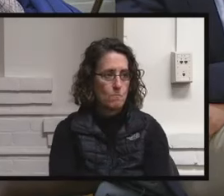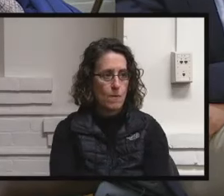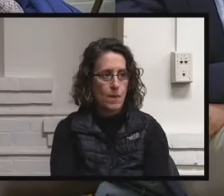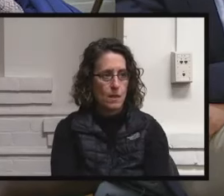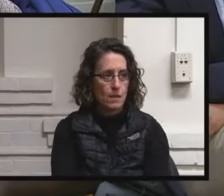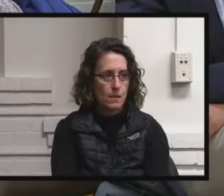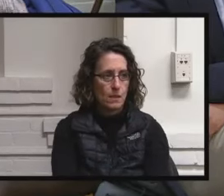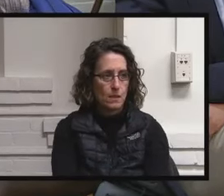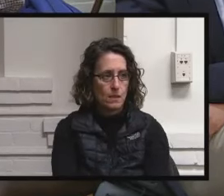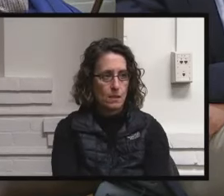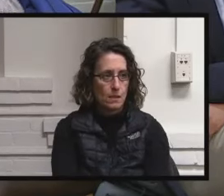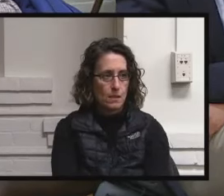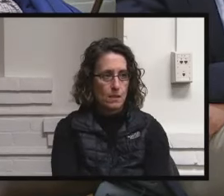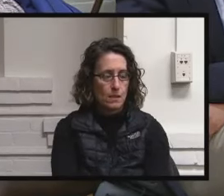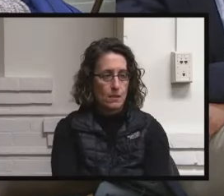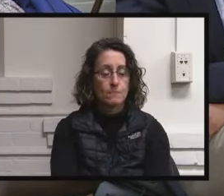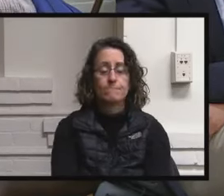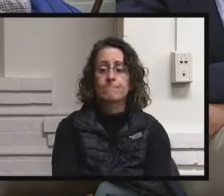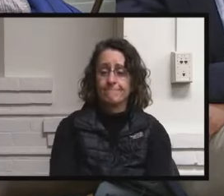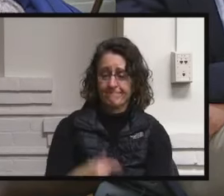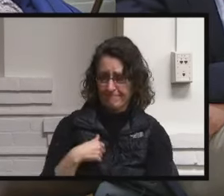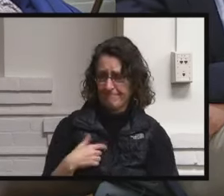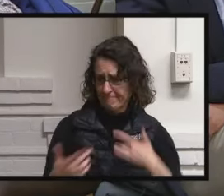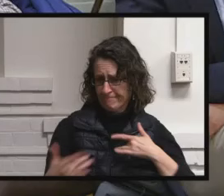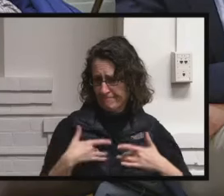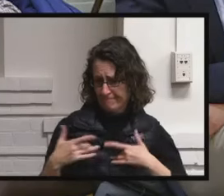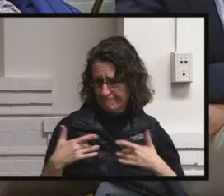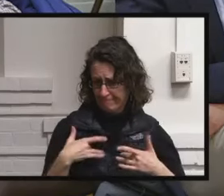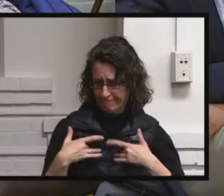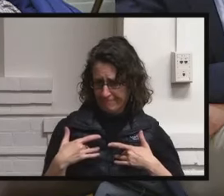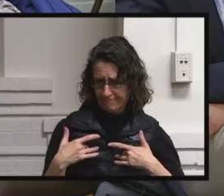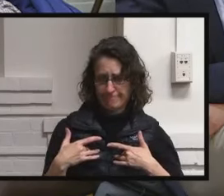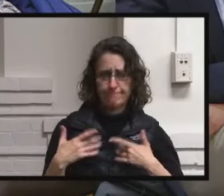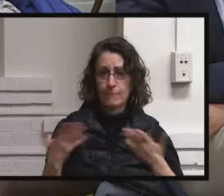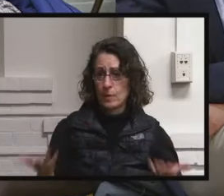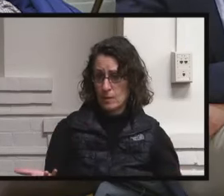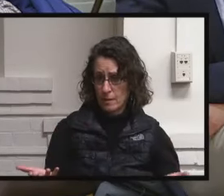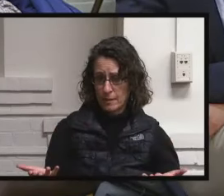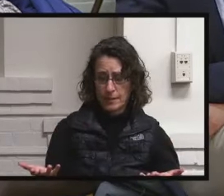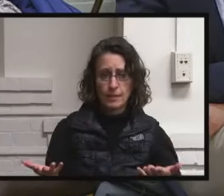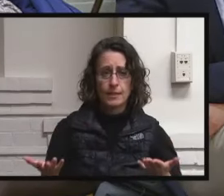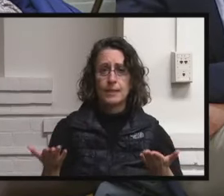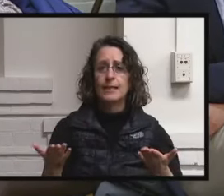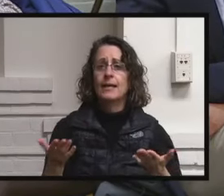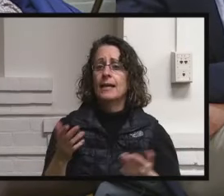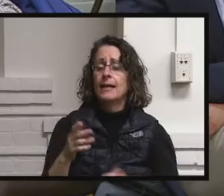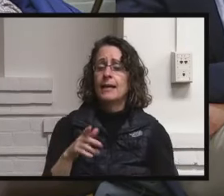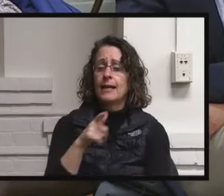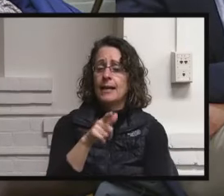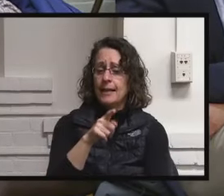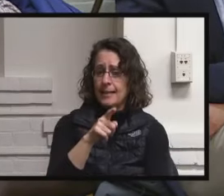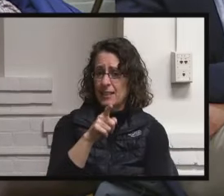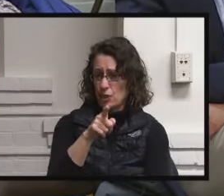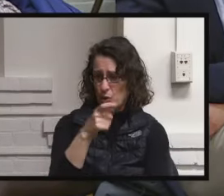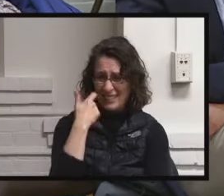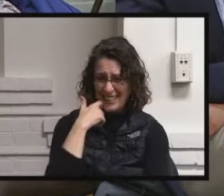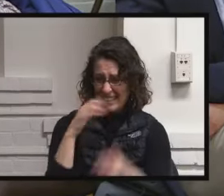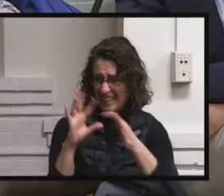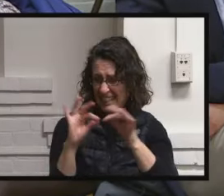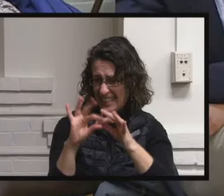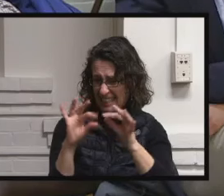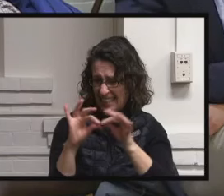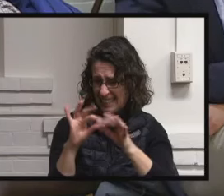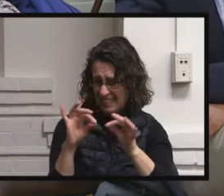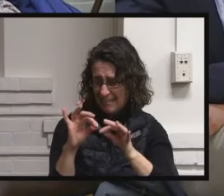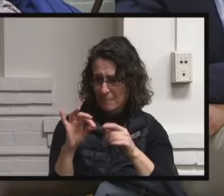David, you just mentioned the fact that we're trying to shift the burden